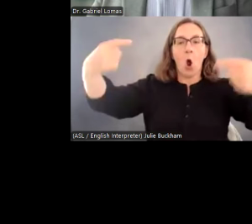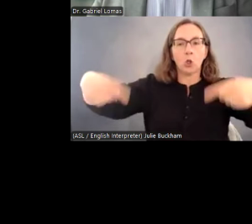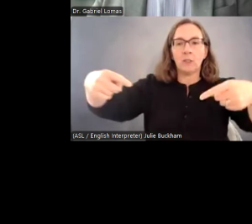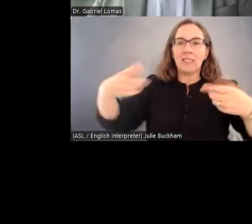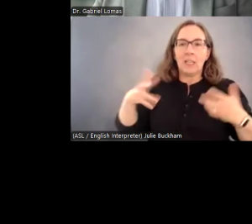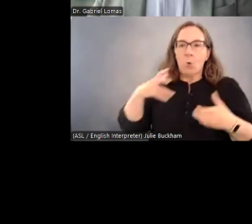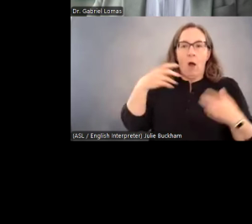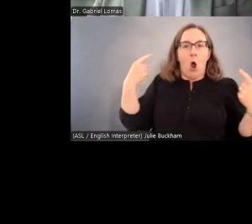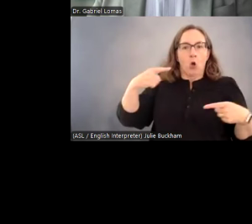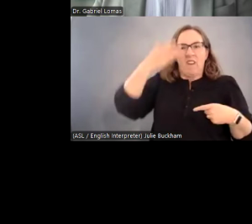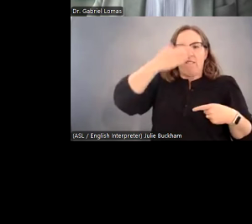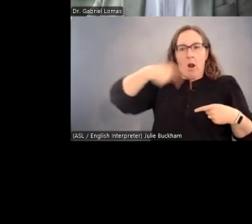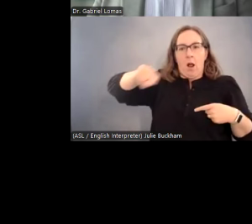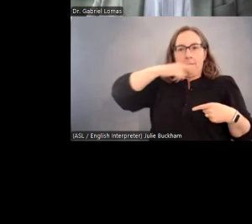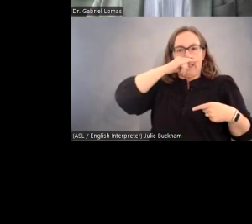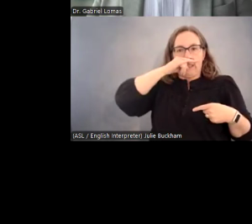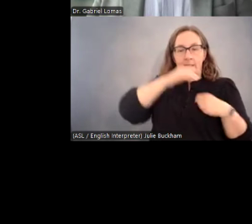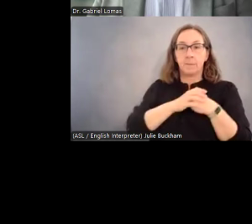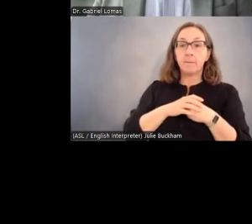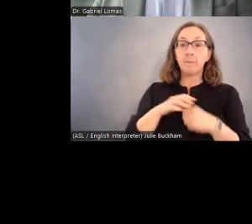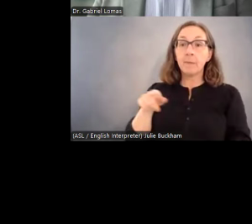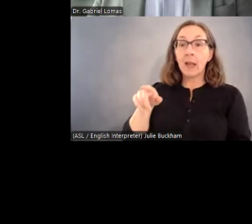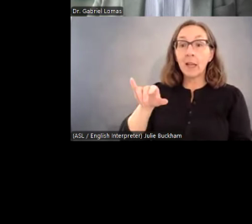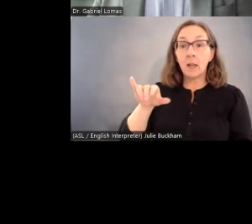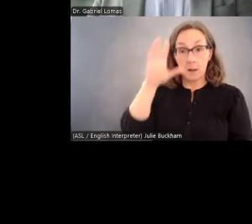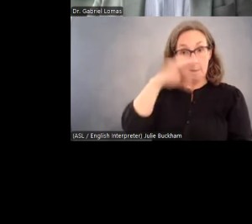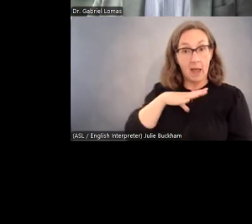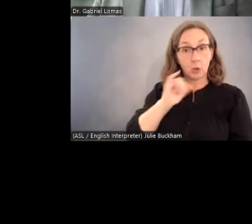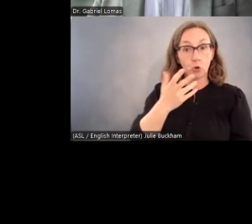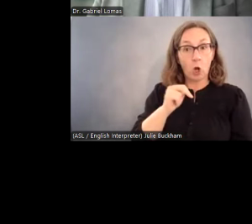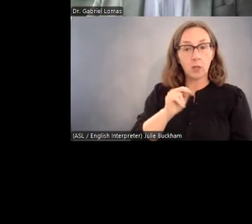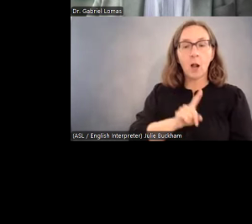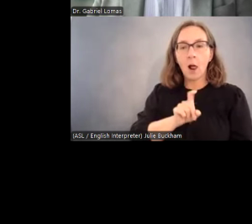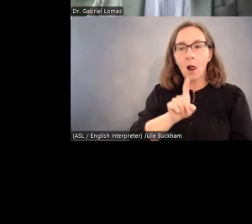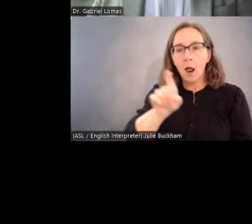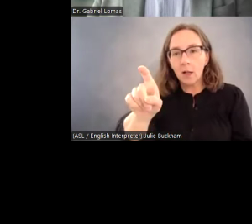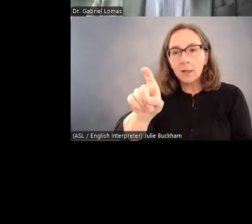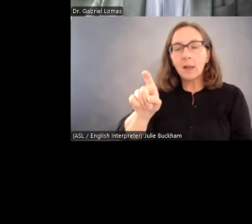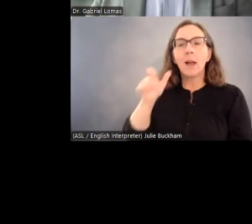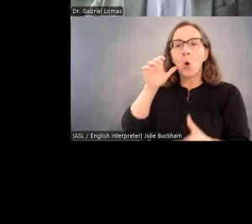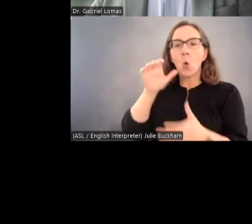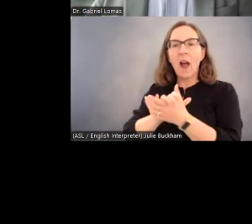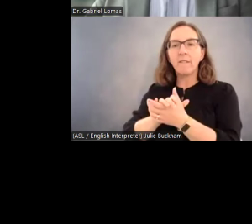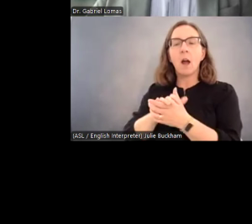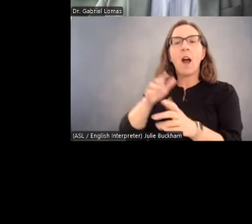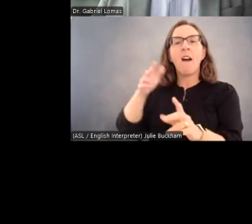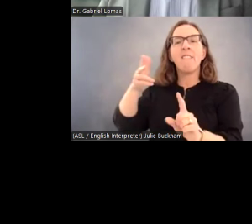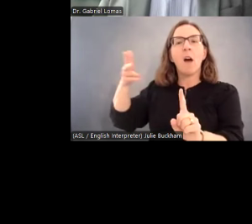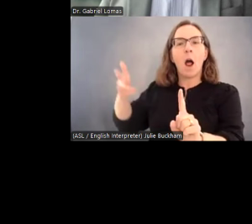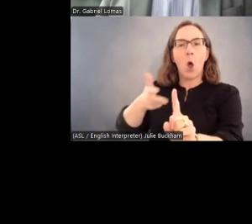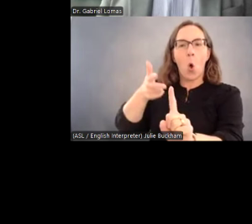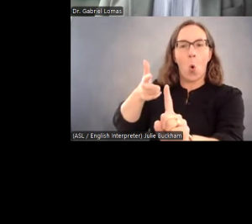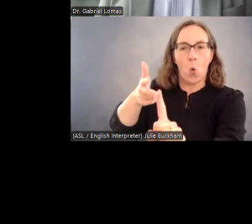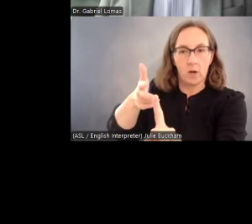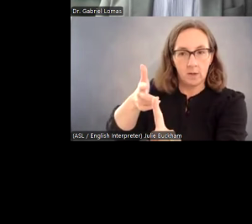in front of the children. And then John walked away to a parking lot while Mary followed along in a car. Well, a neighbor